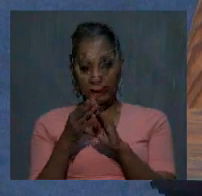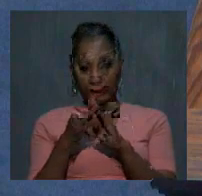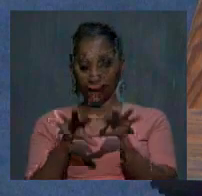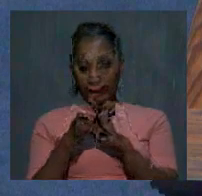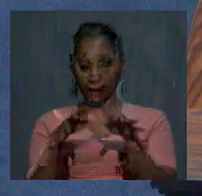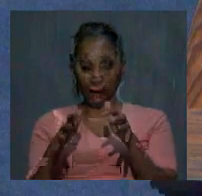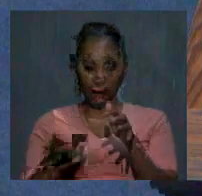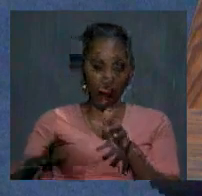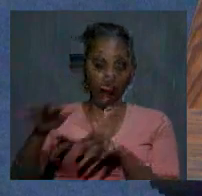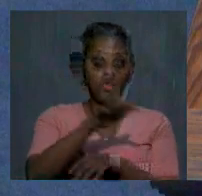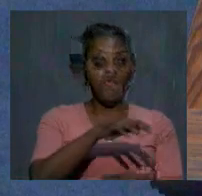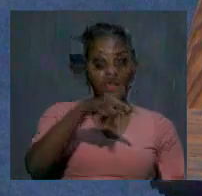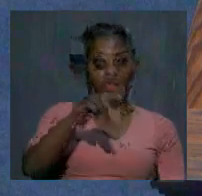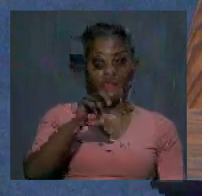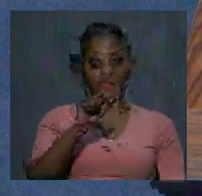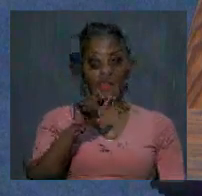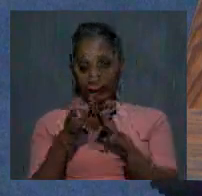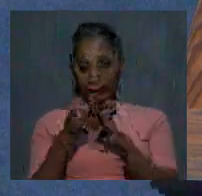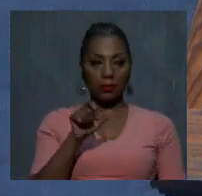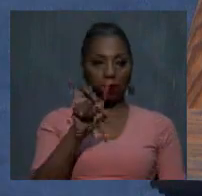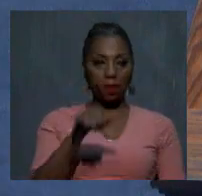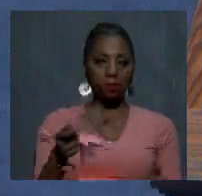county. So